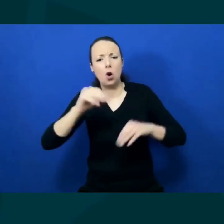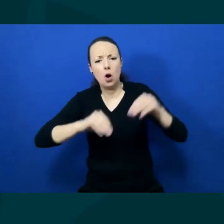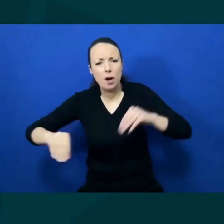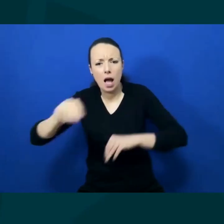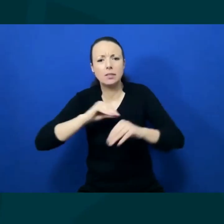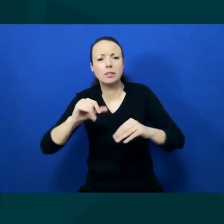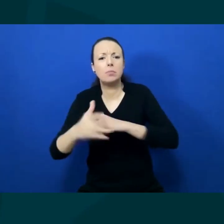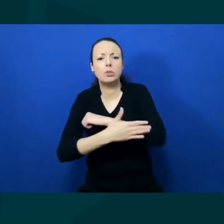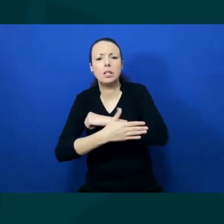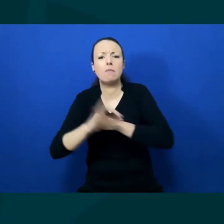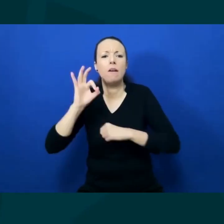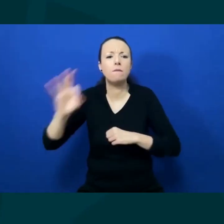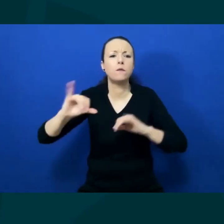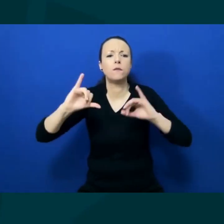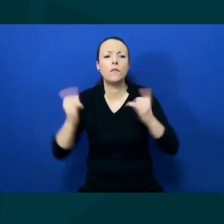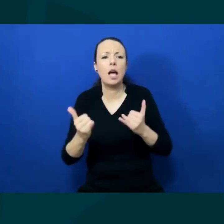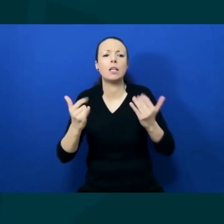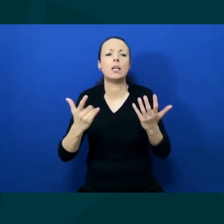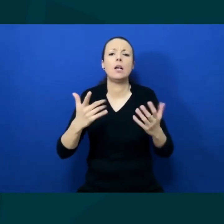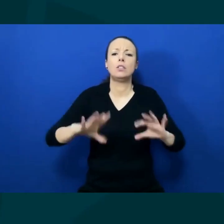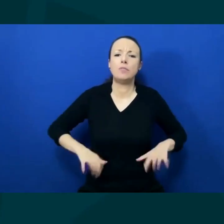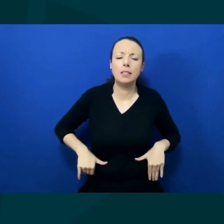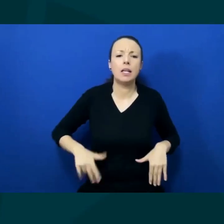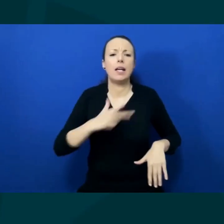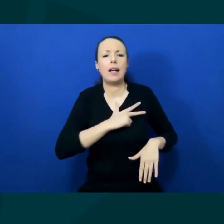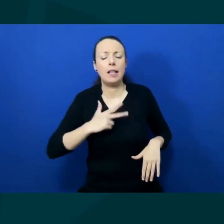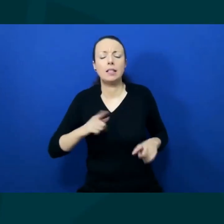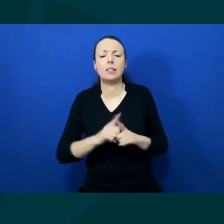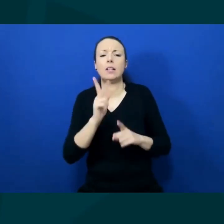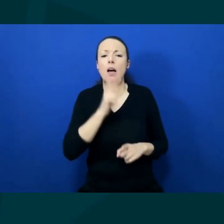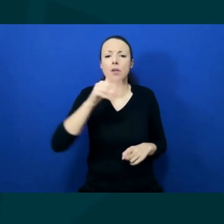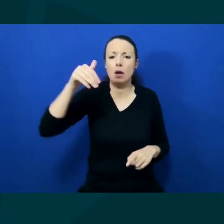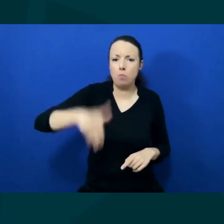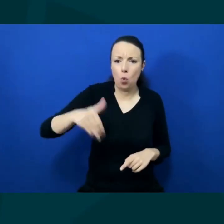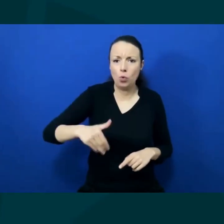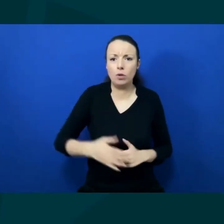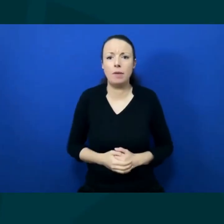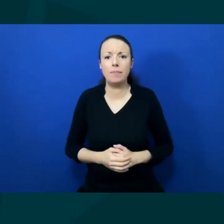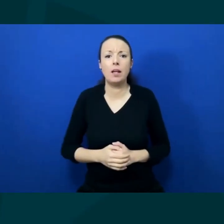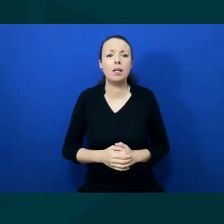introducing solutions based entirely on nature in Switzerland, Canada, and South Africa.